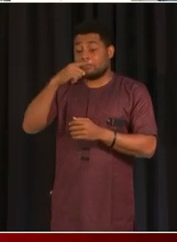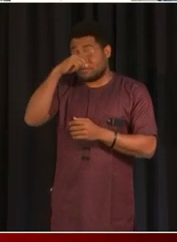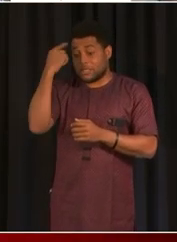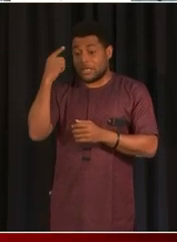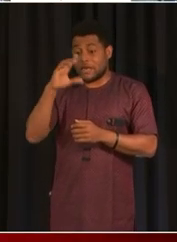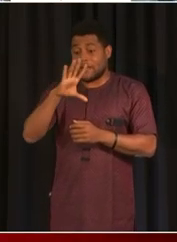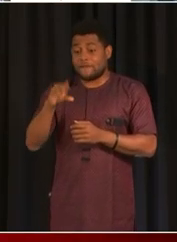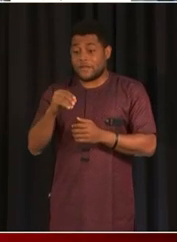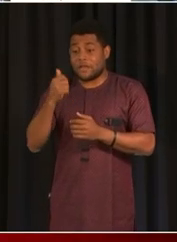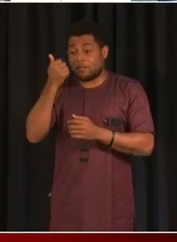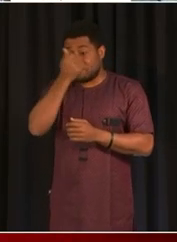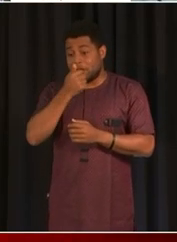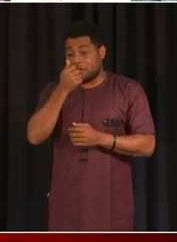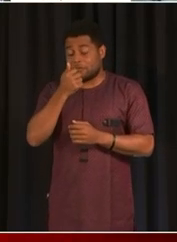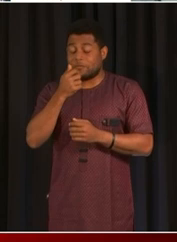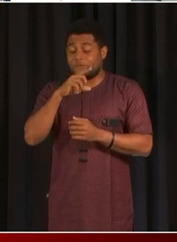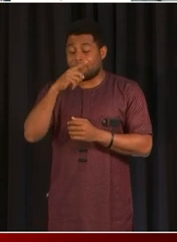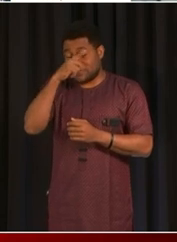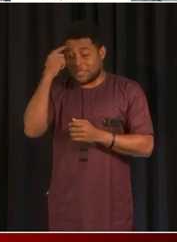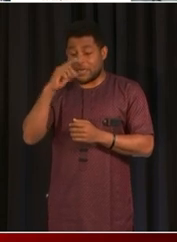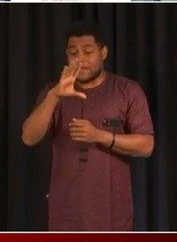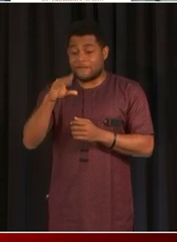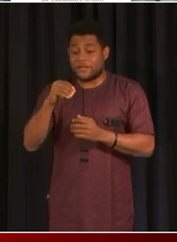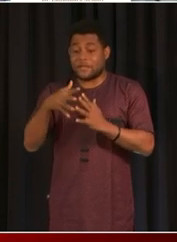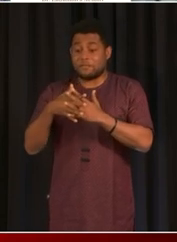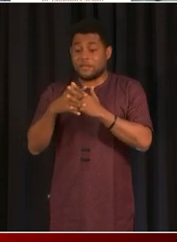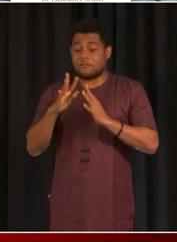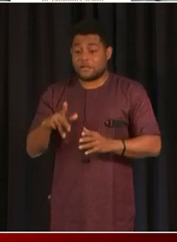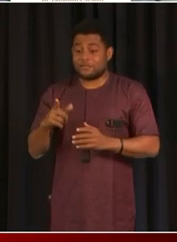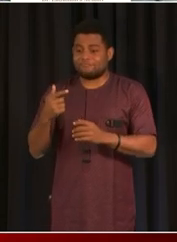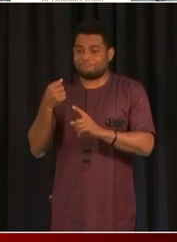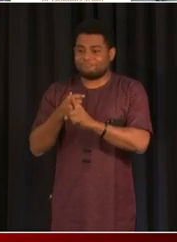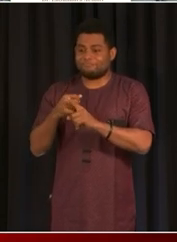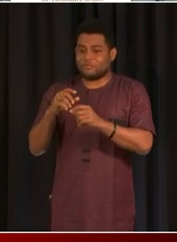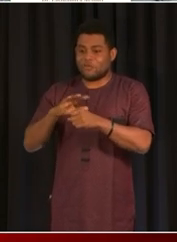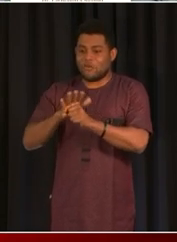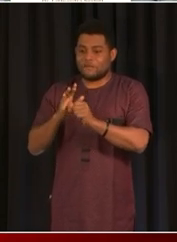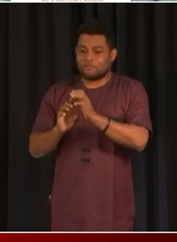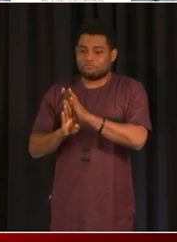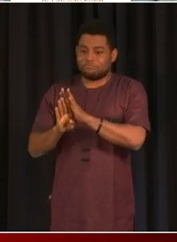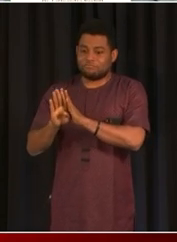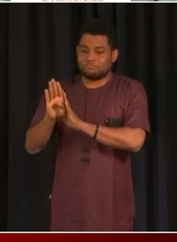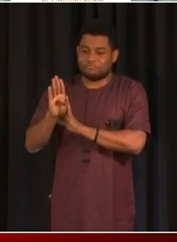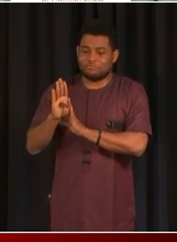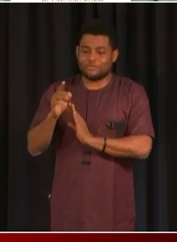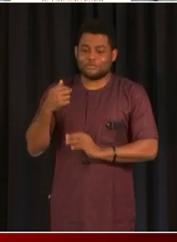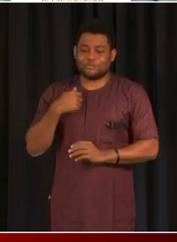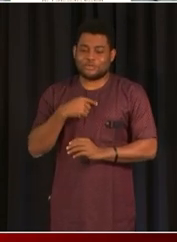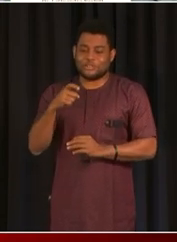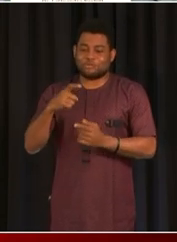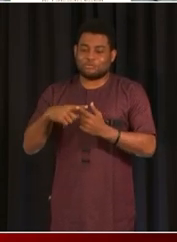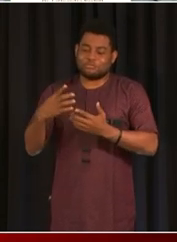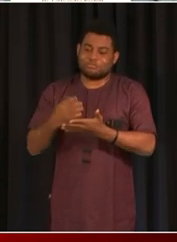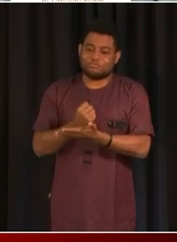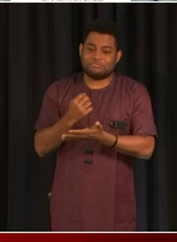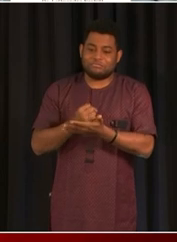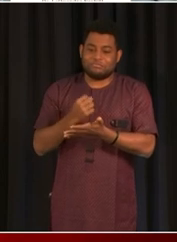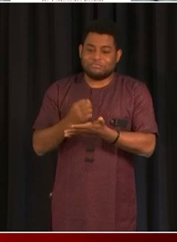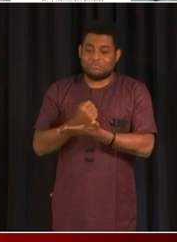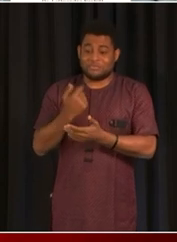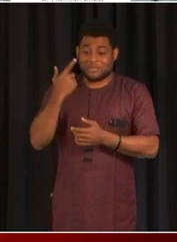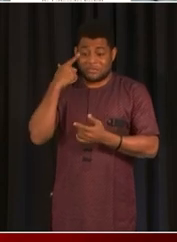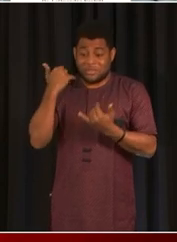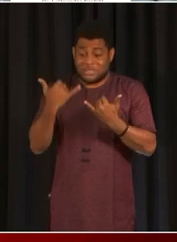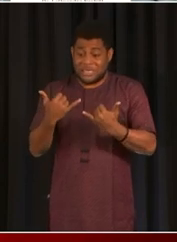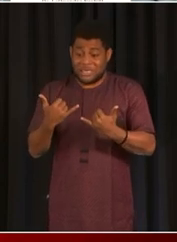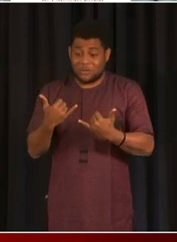for circulating variants. On the next slide, you will see that our daily case rate at 21 is double